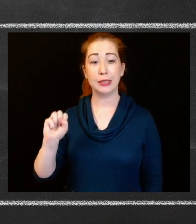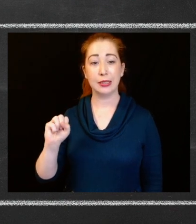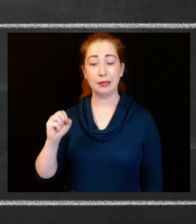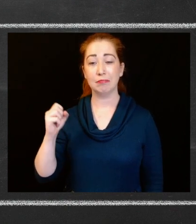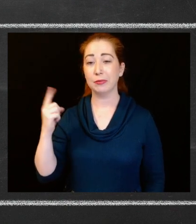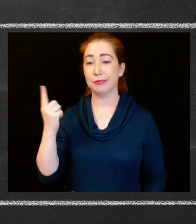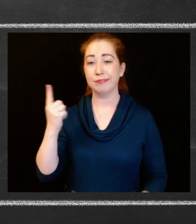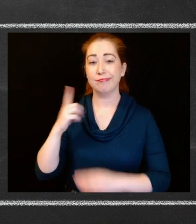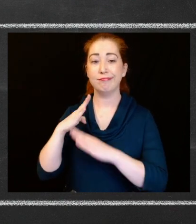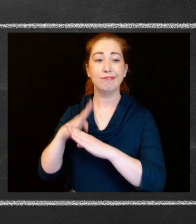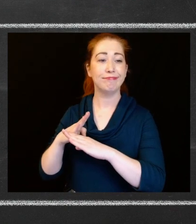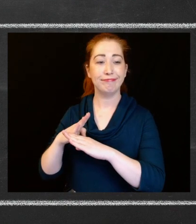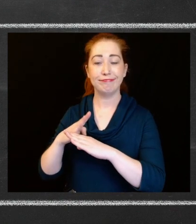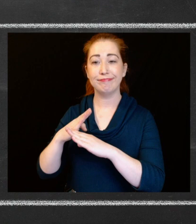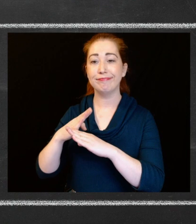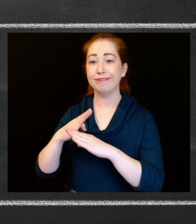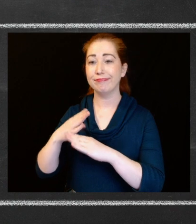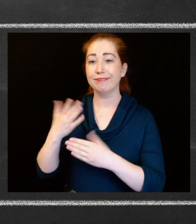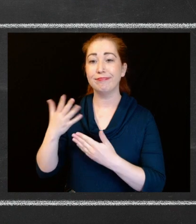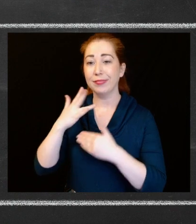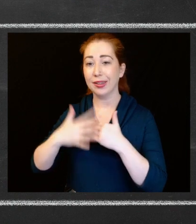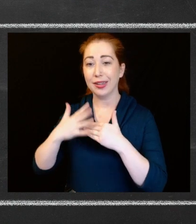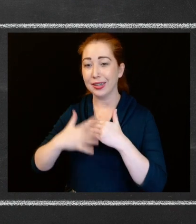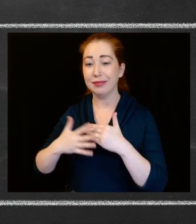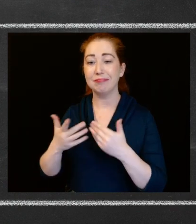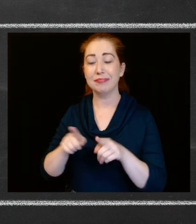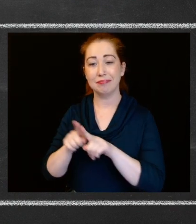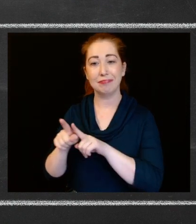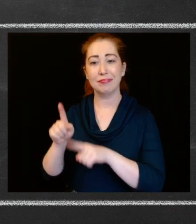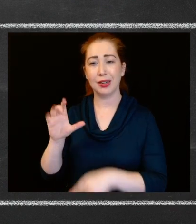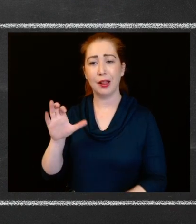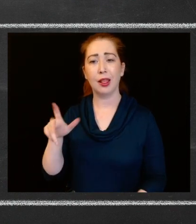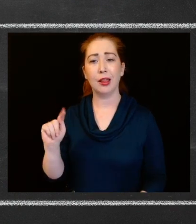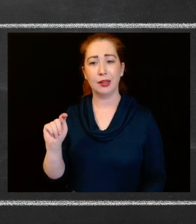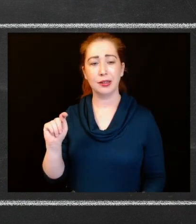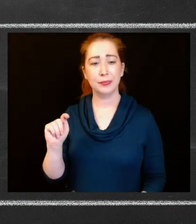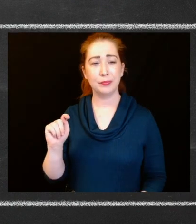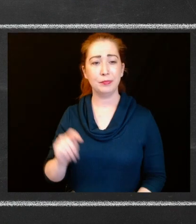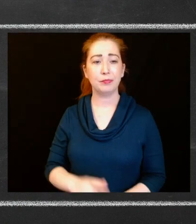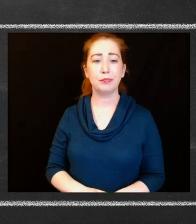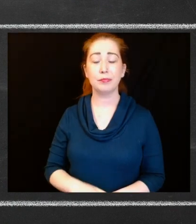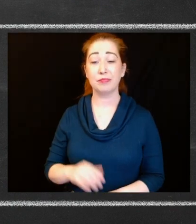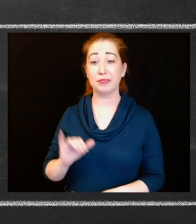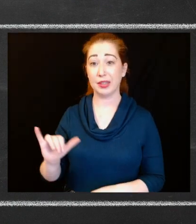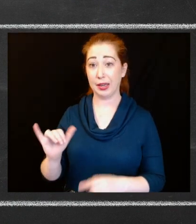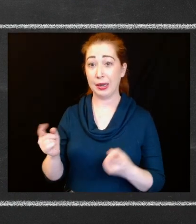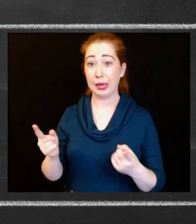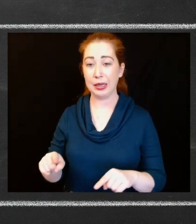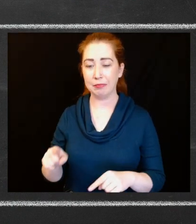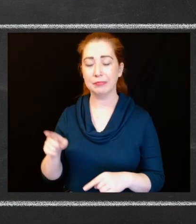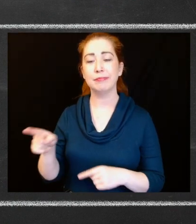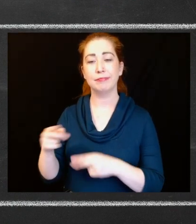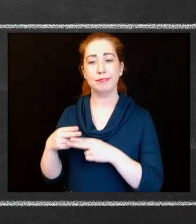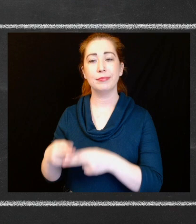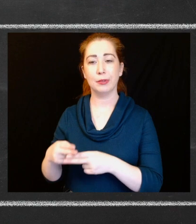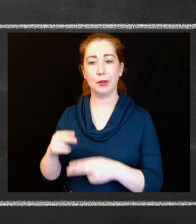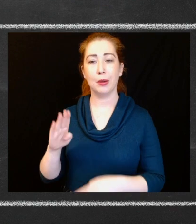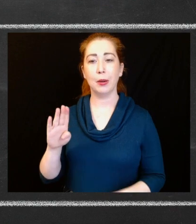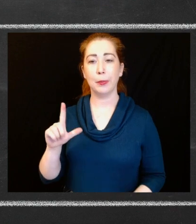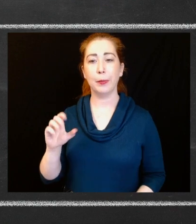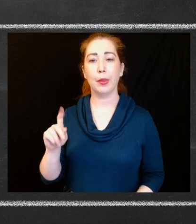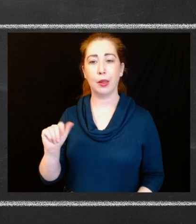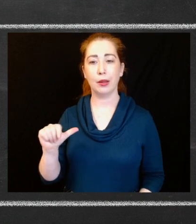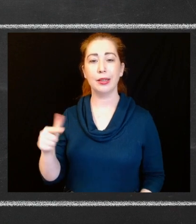or something gets in the way of the blood flow, like a clot. When this happens, this is a